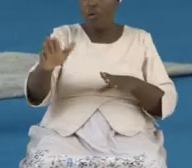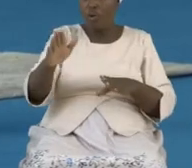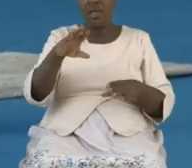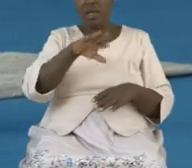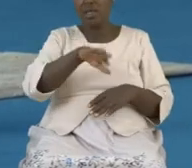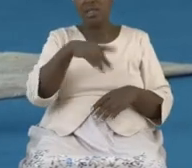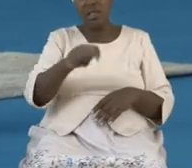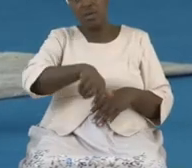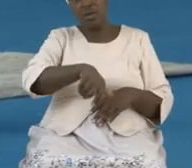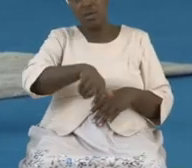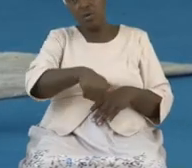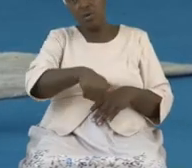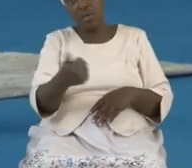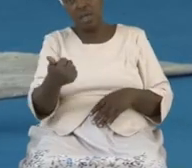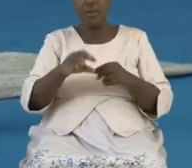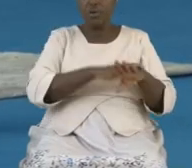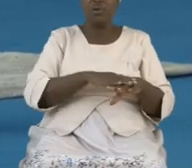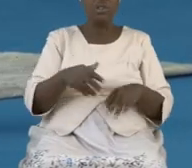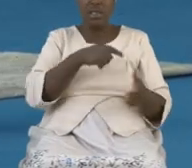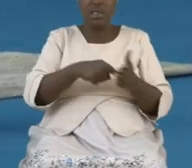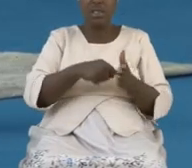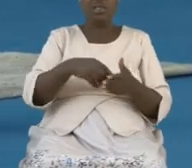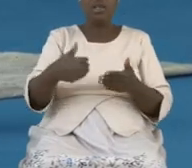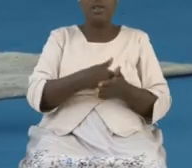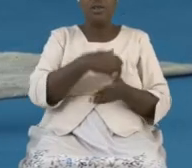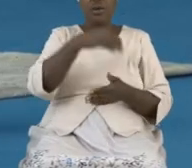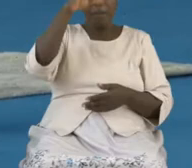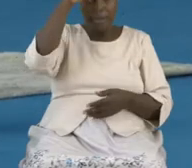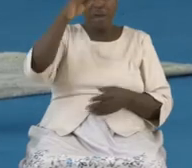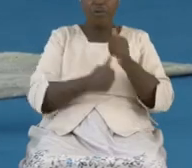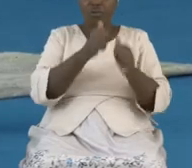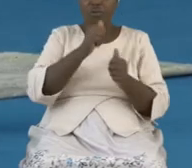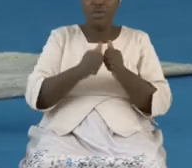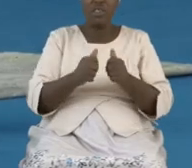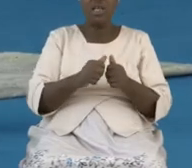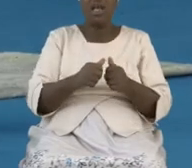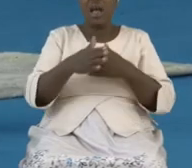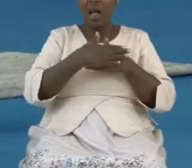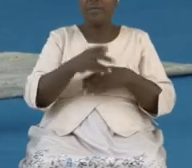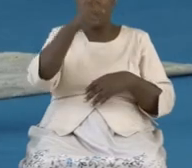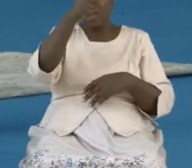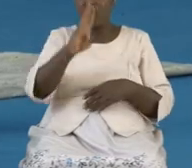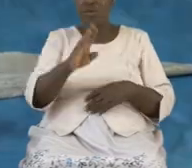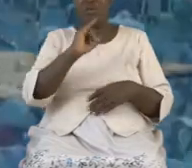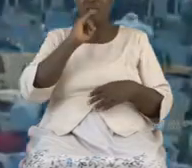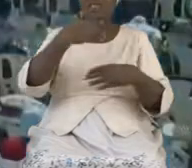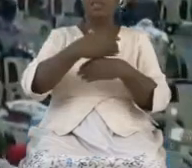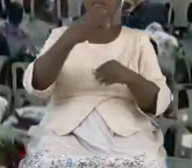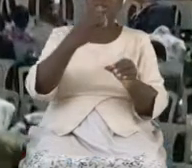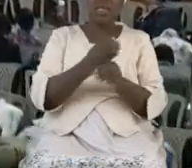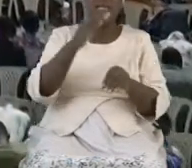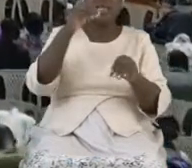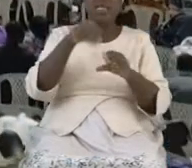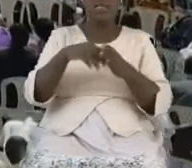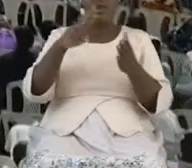one. The new man, which after God is created in righteousness